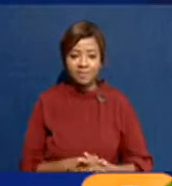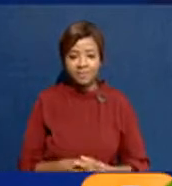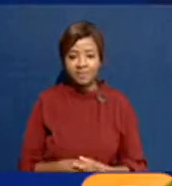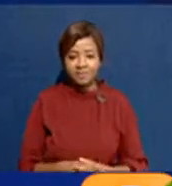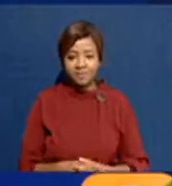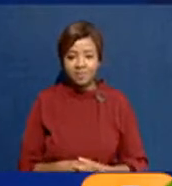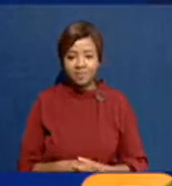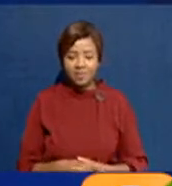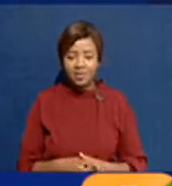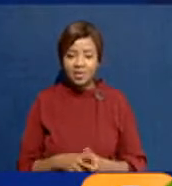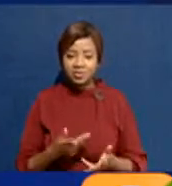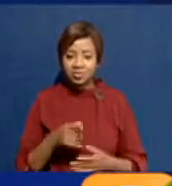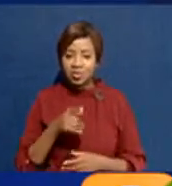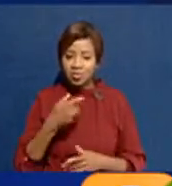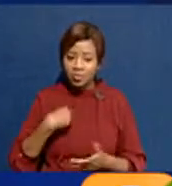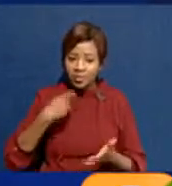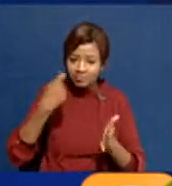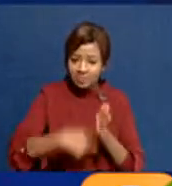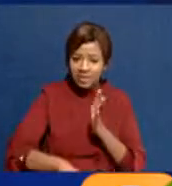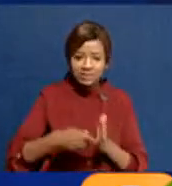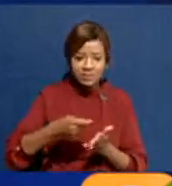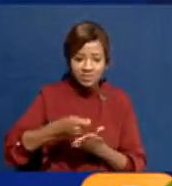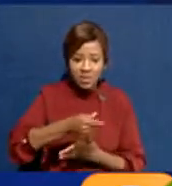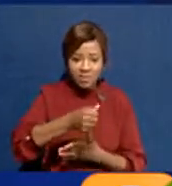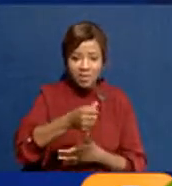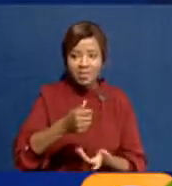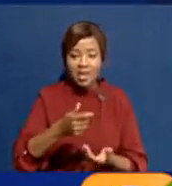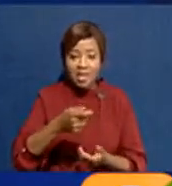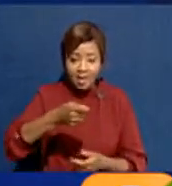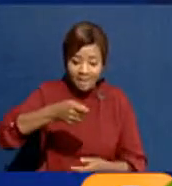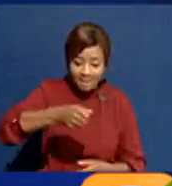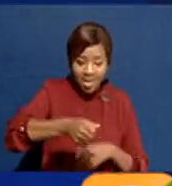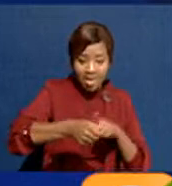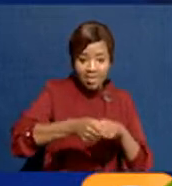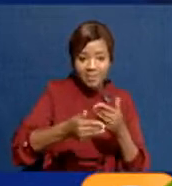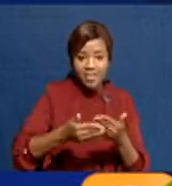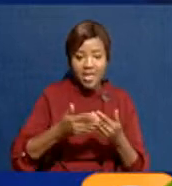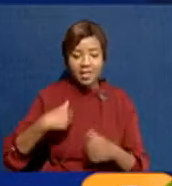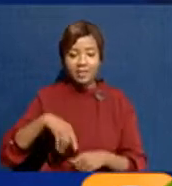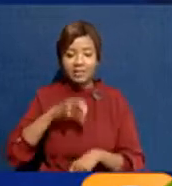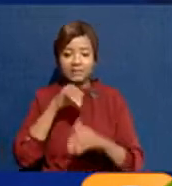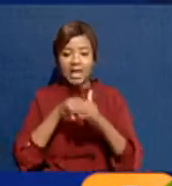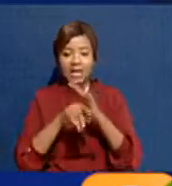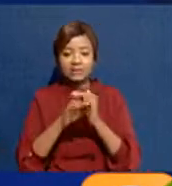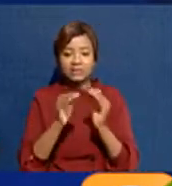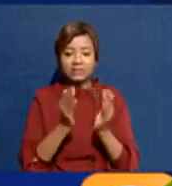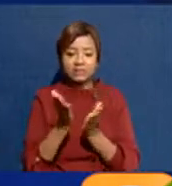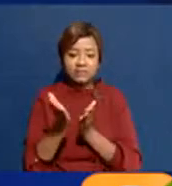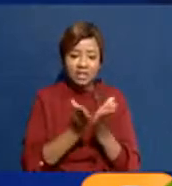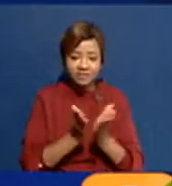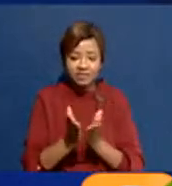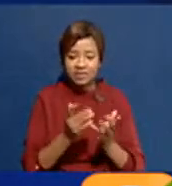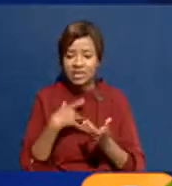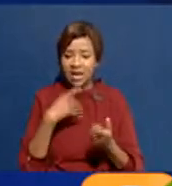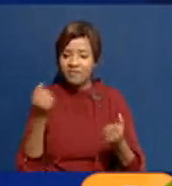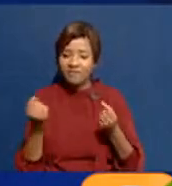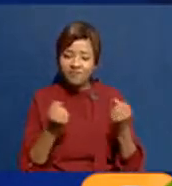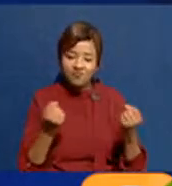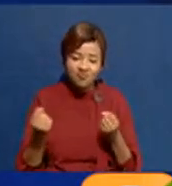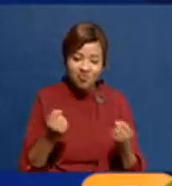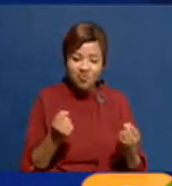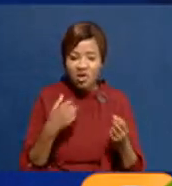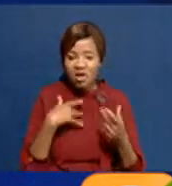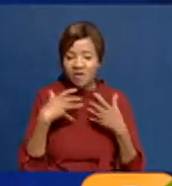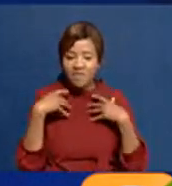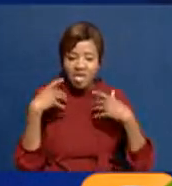it is a contract. Mm. We pay taxes so that we can be able to receive some certain services. We have roads, we have protection, we